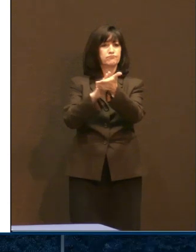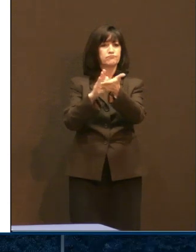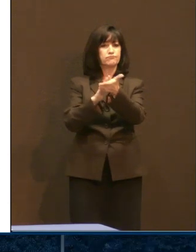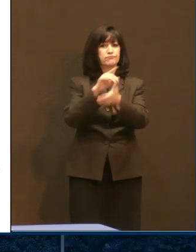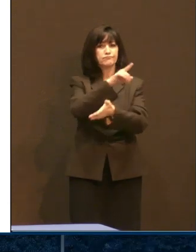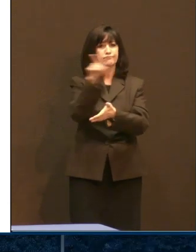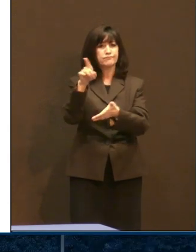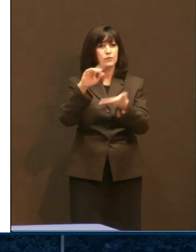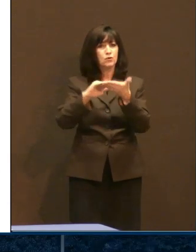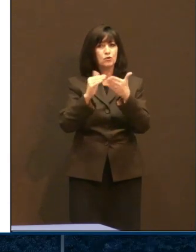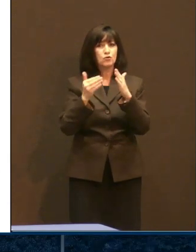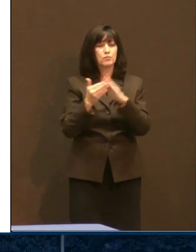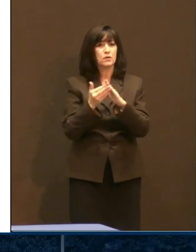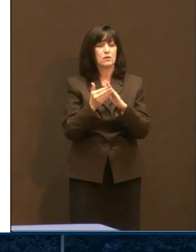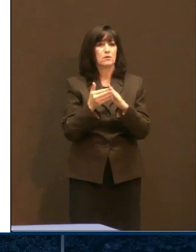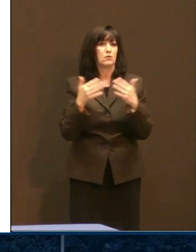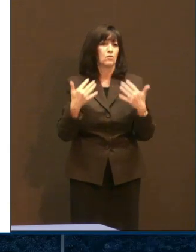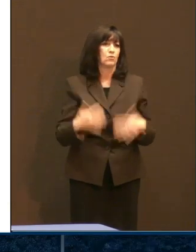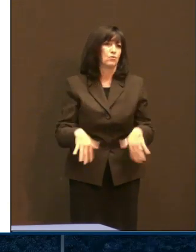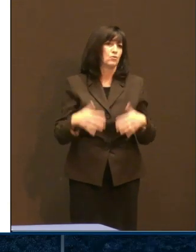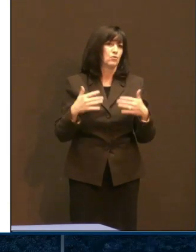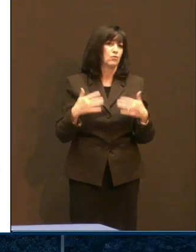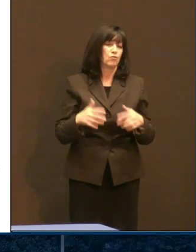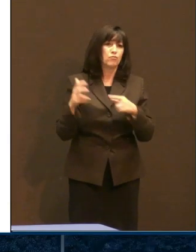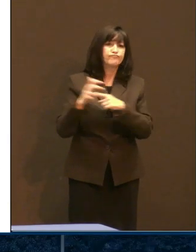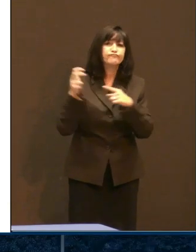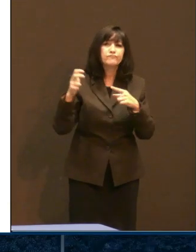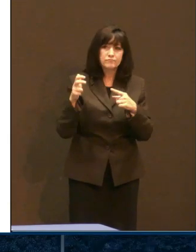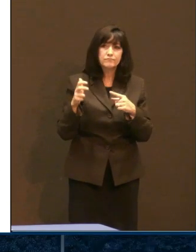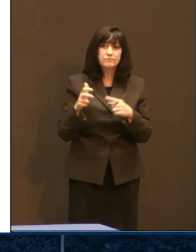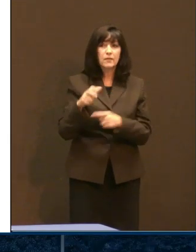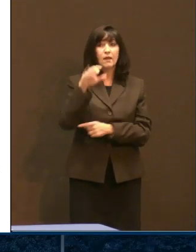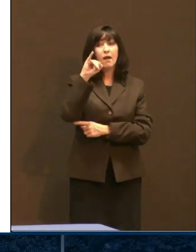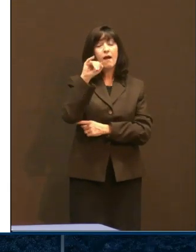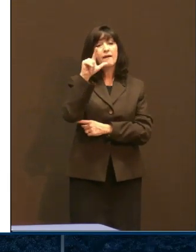community, and here's just a slide on ILC Dover,